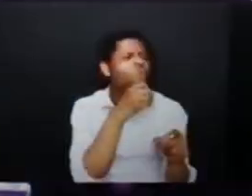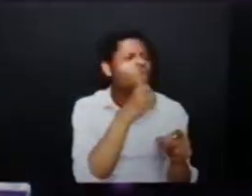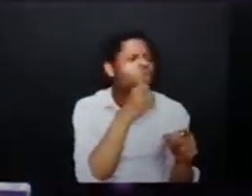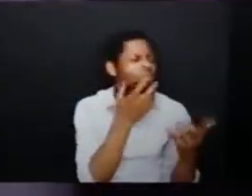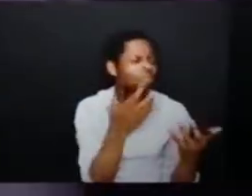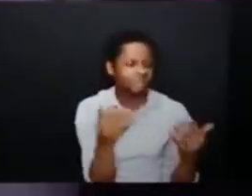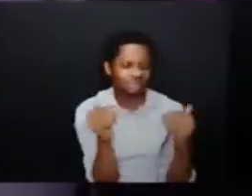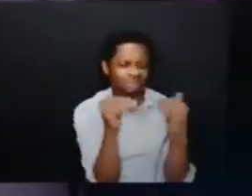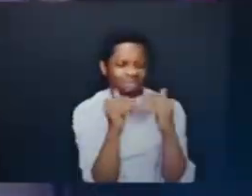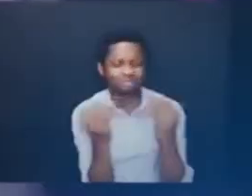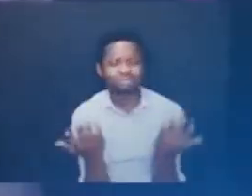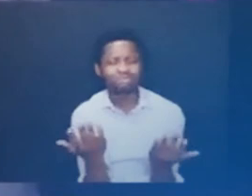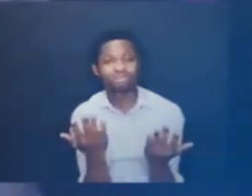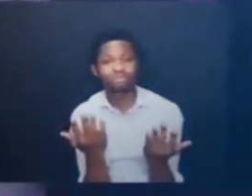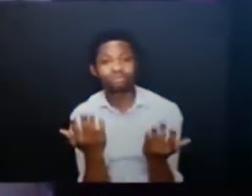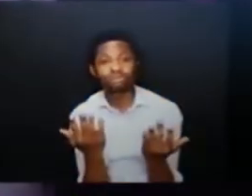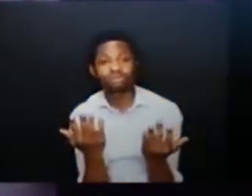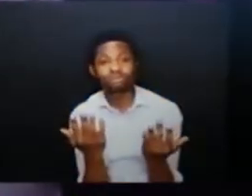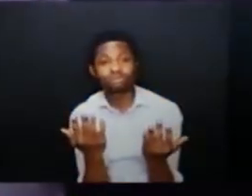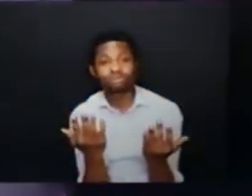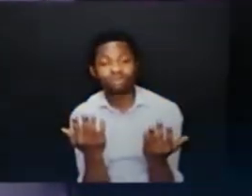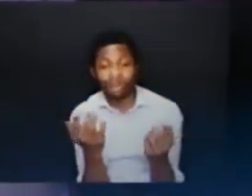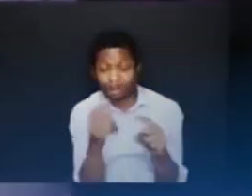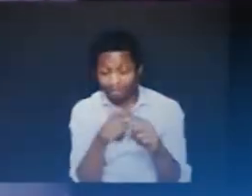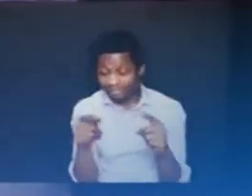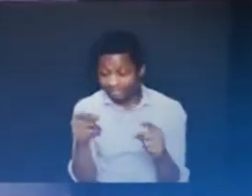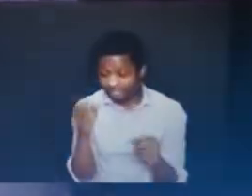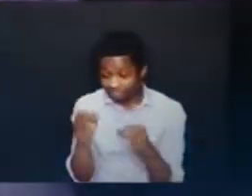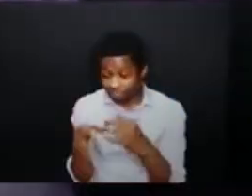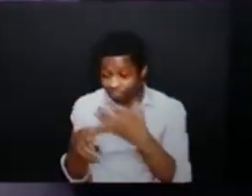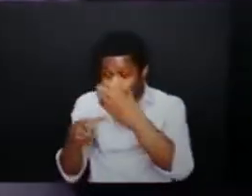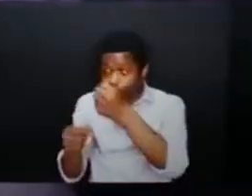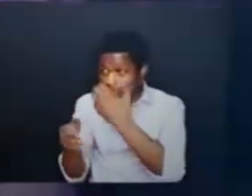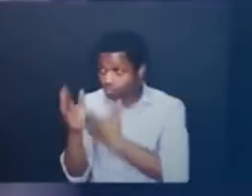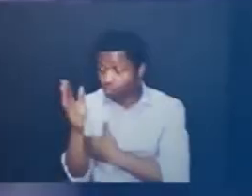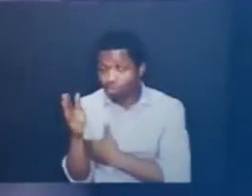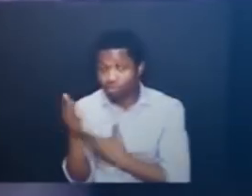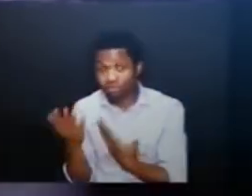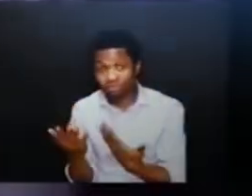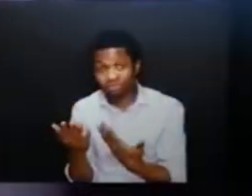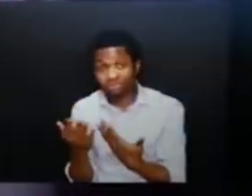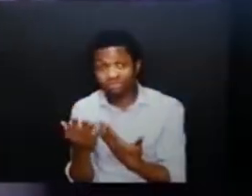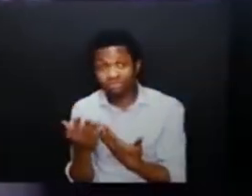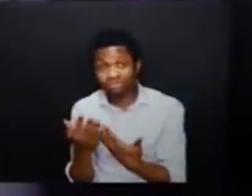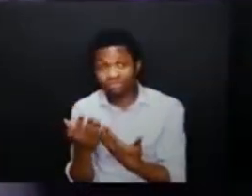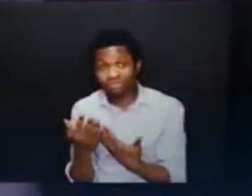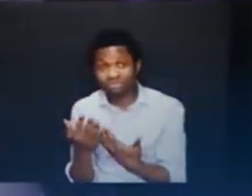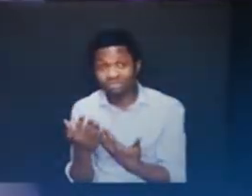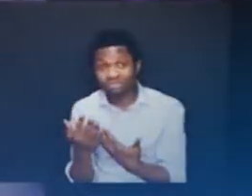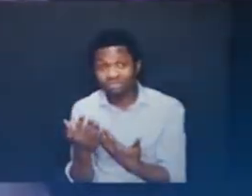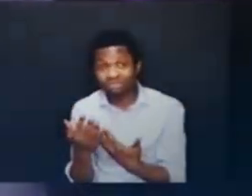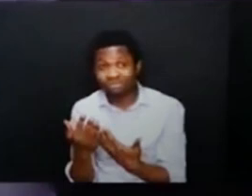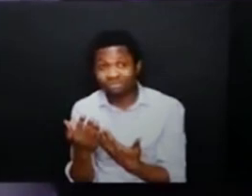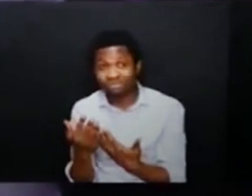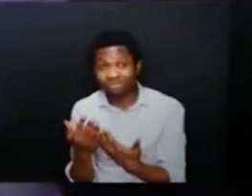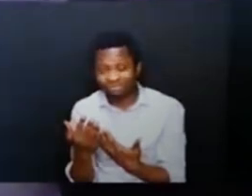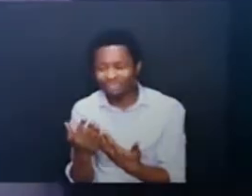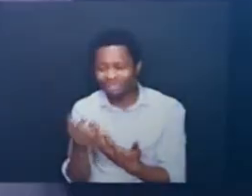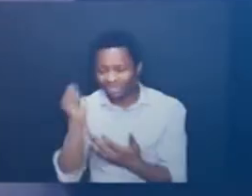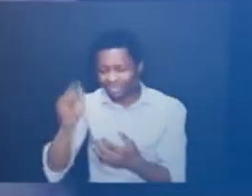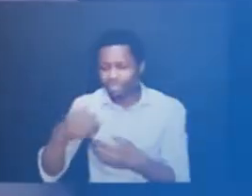size. But if you want to trust God, he can create a brand new